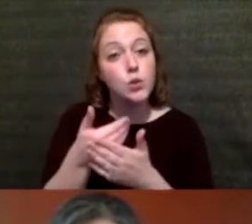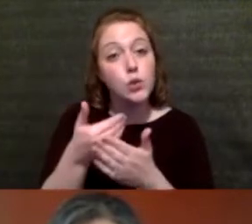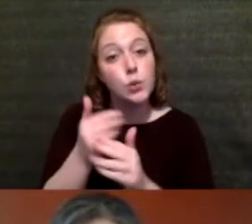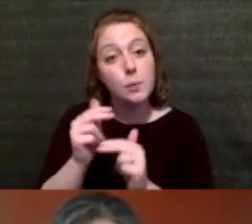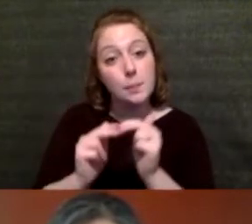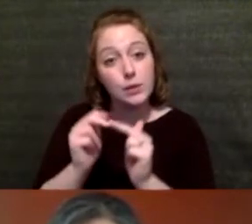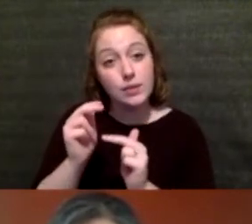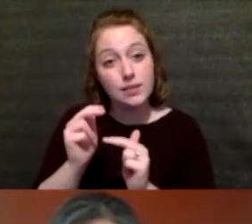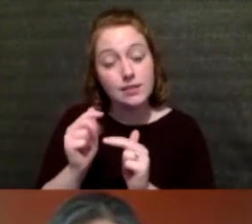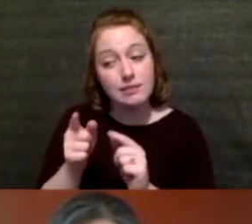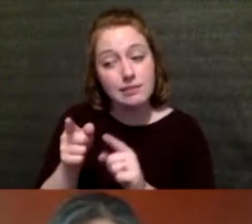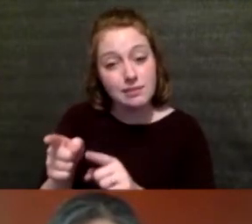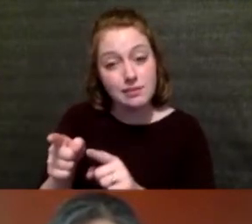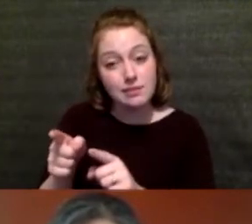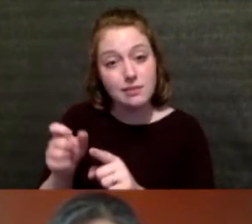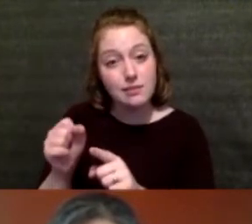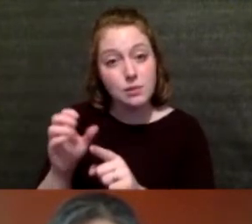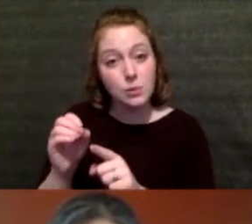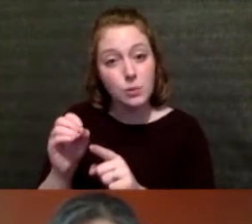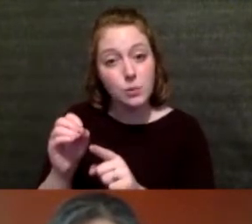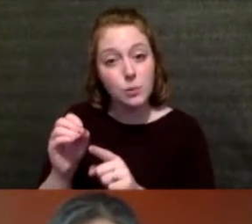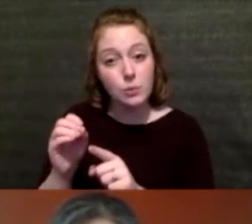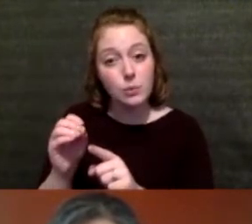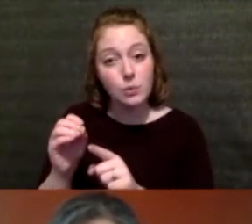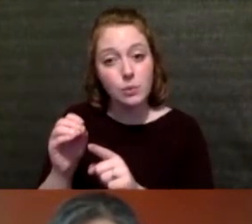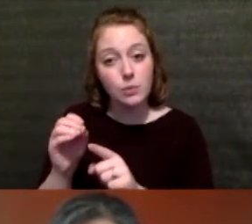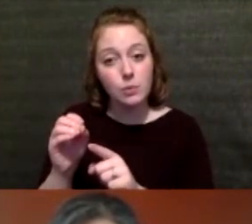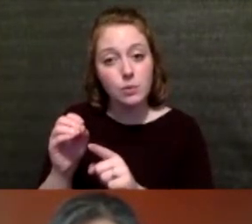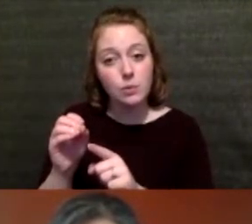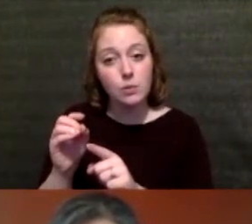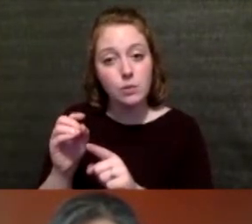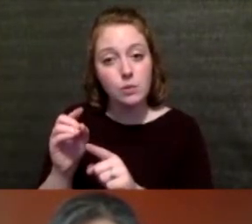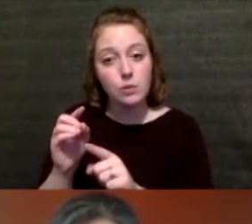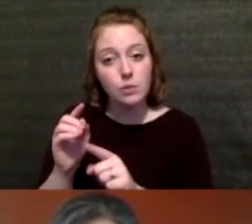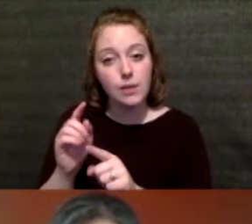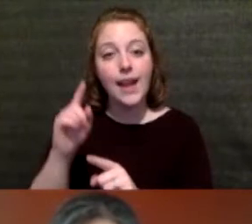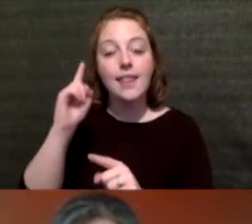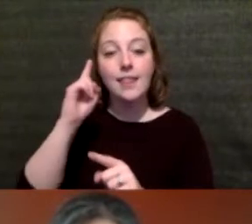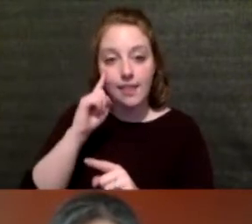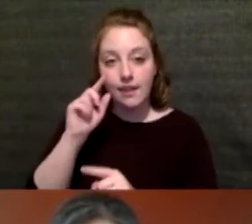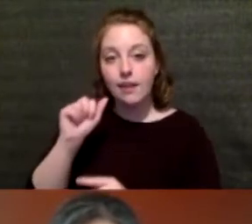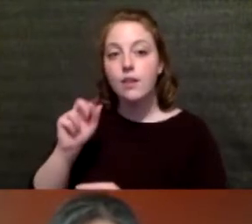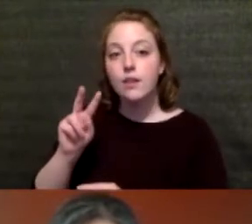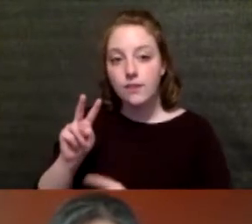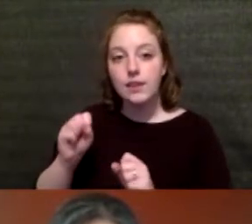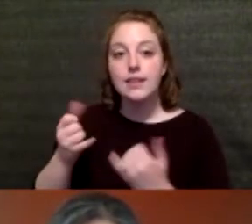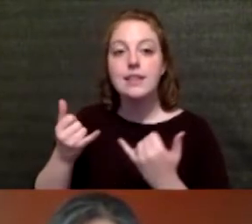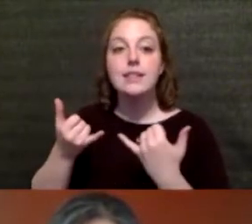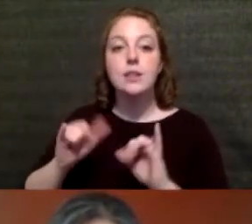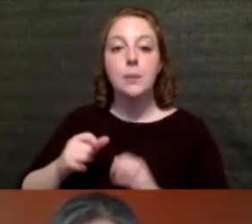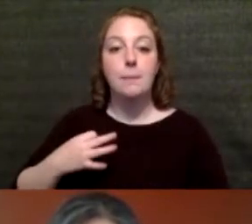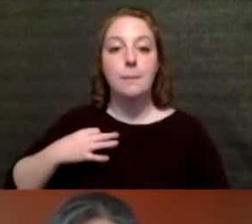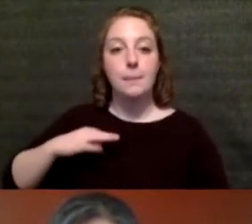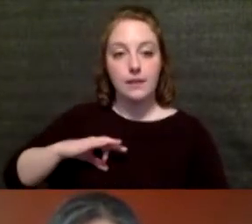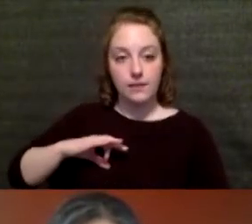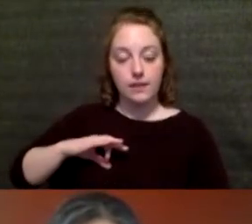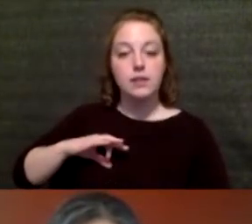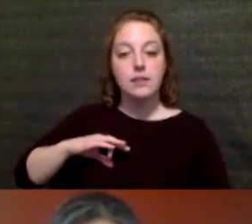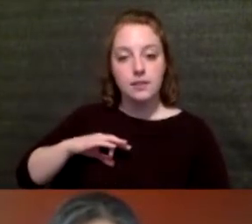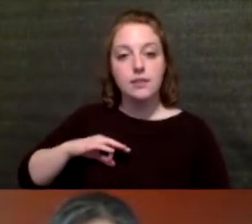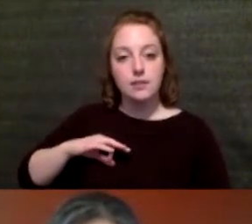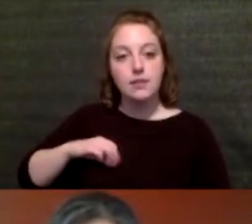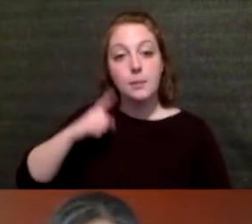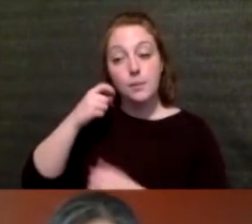I think that Alta Vista can, can still benefit from having, uh, from being in close